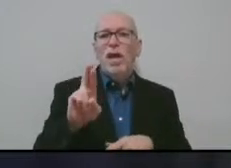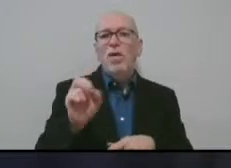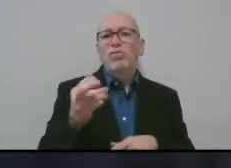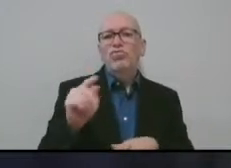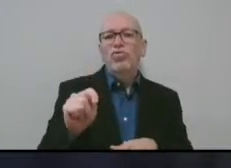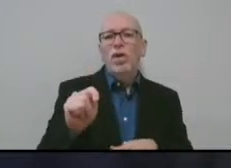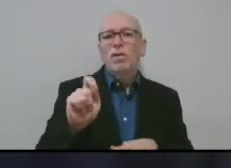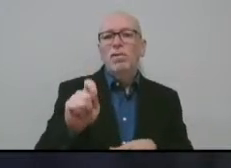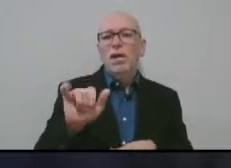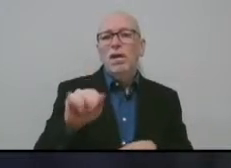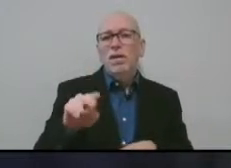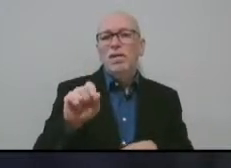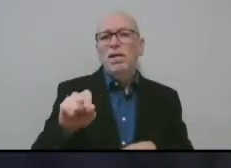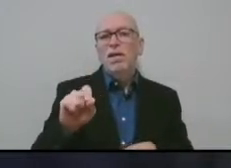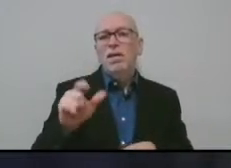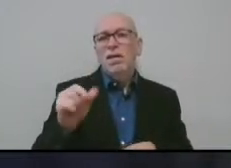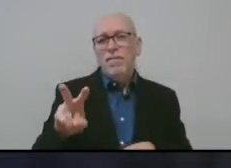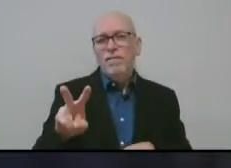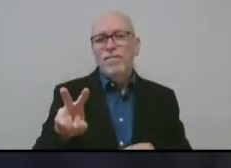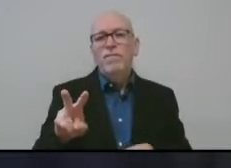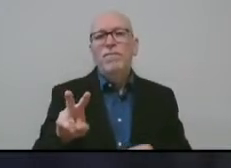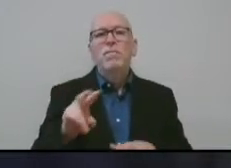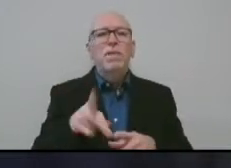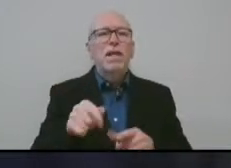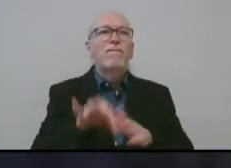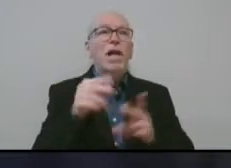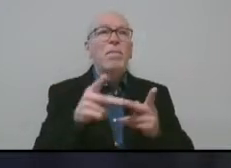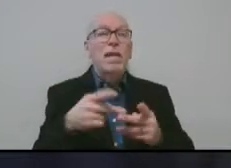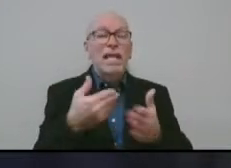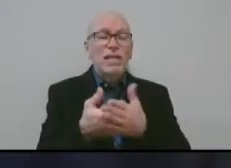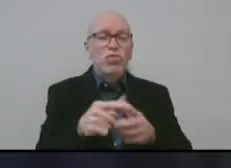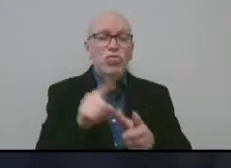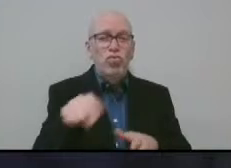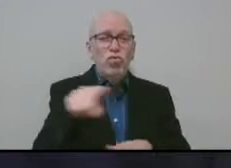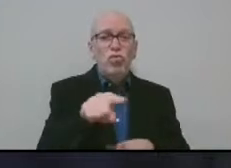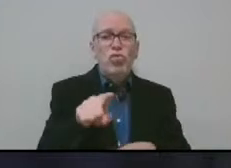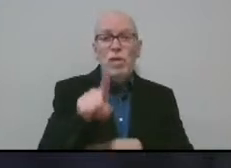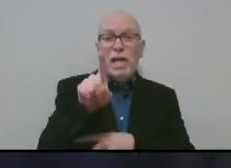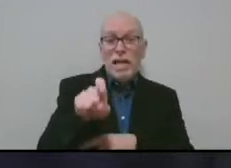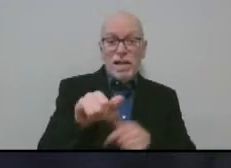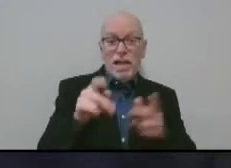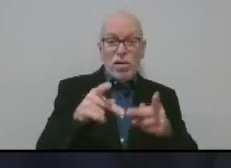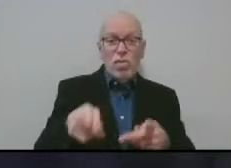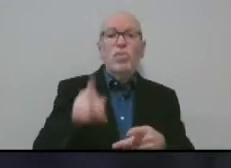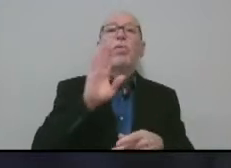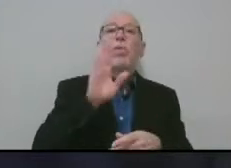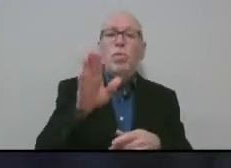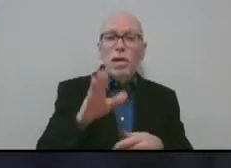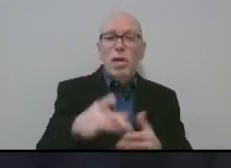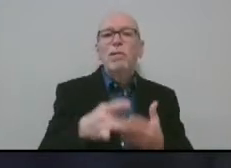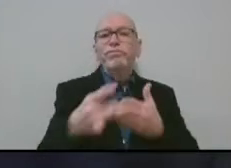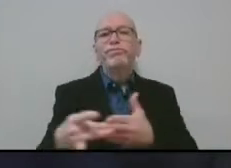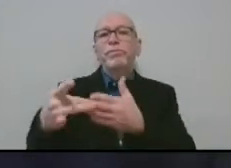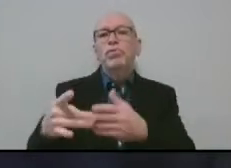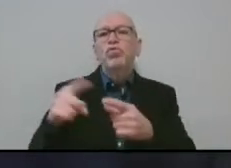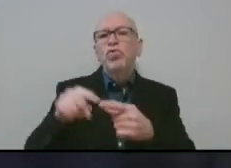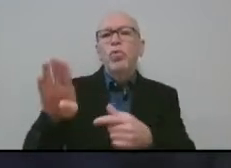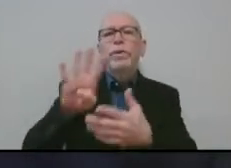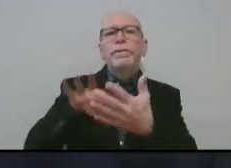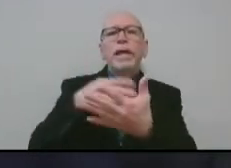ourshot.in.gov so they can find the location that is nearest to them. And when you click on that location, that will direct you to that